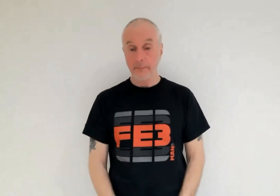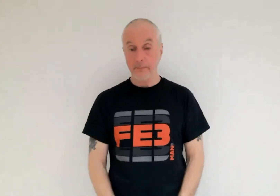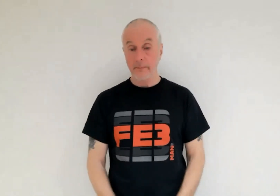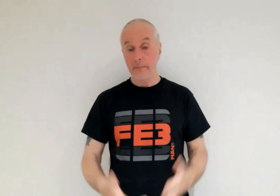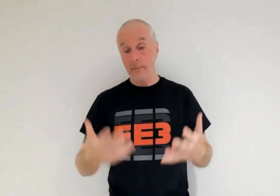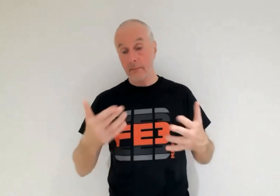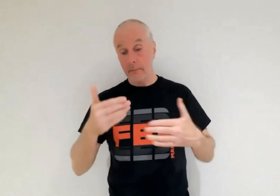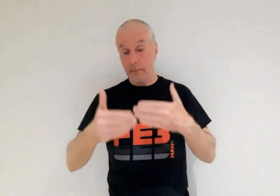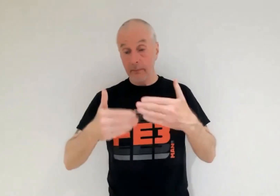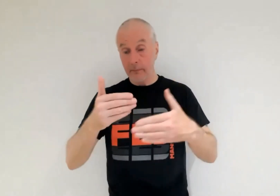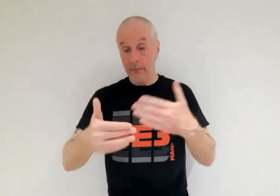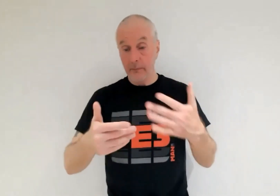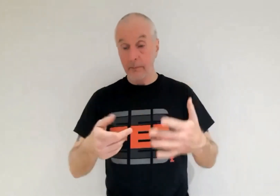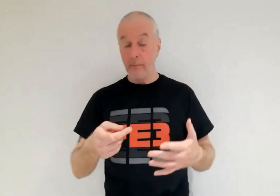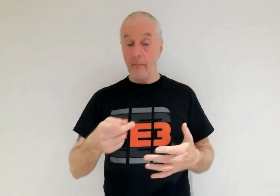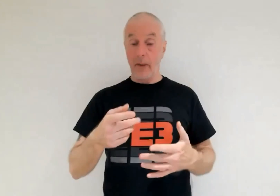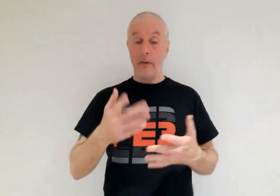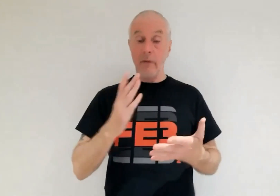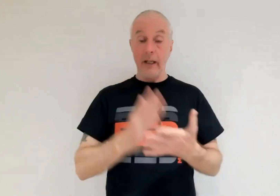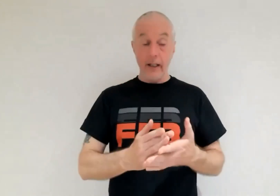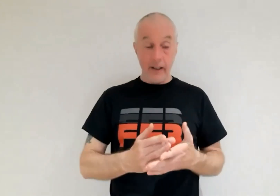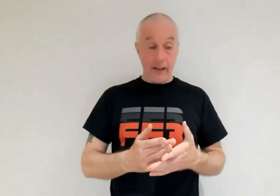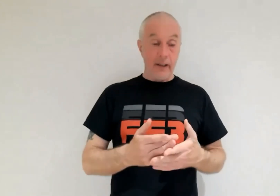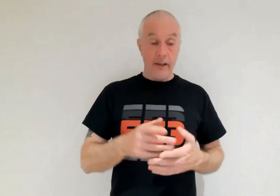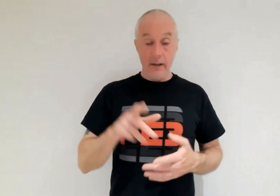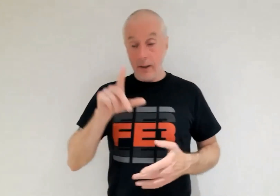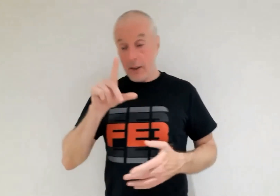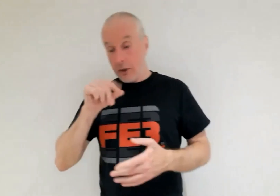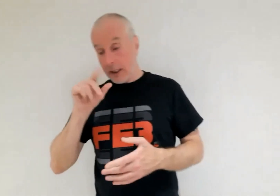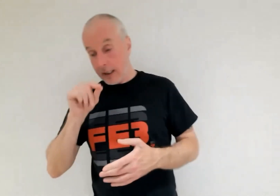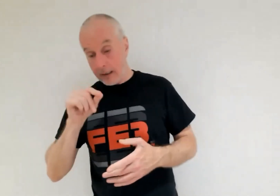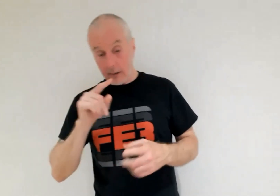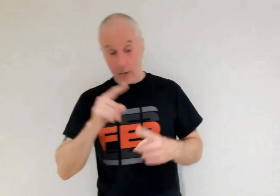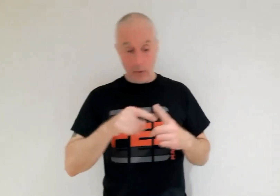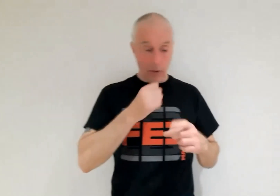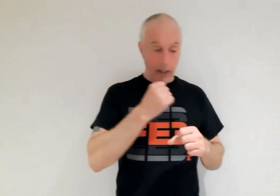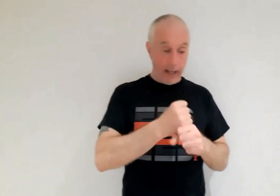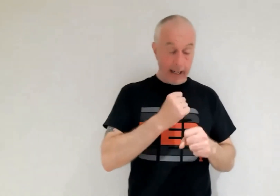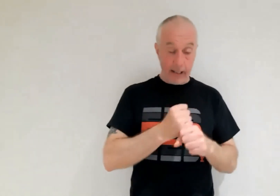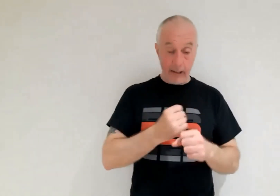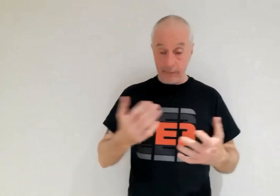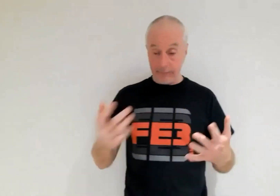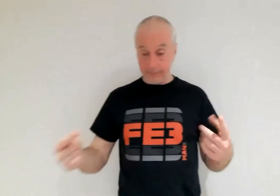is that you're back into my argument of chicken and egg, that you don't have